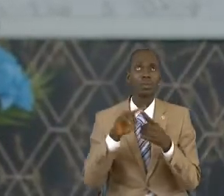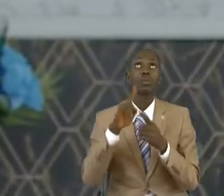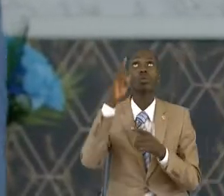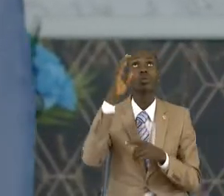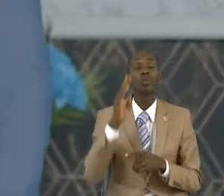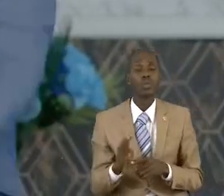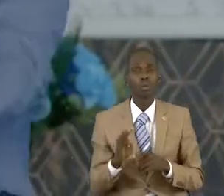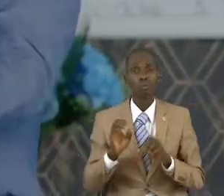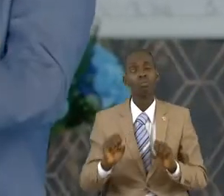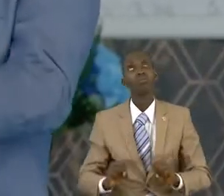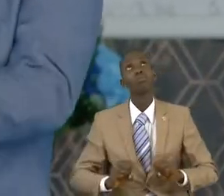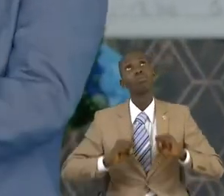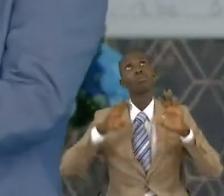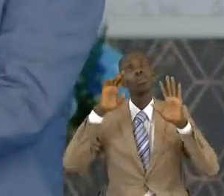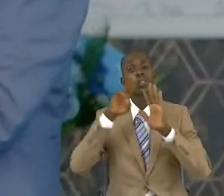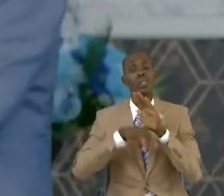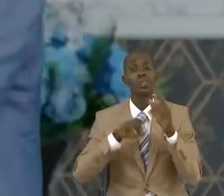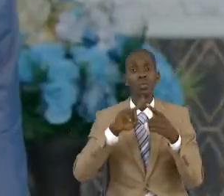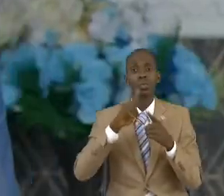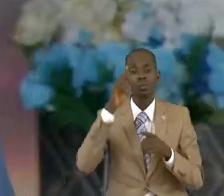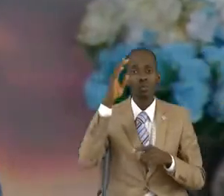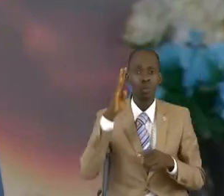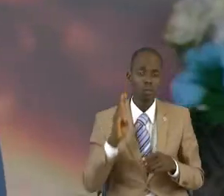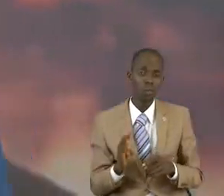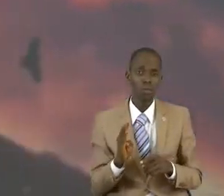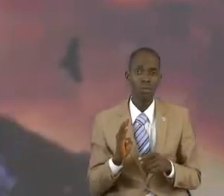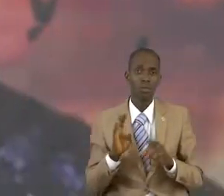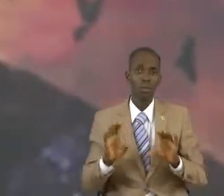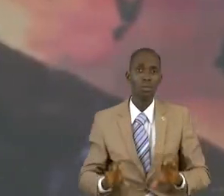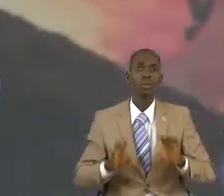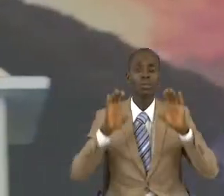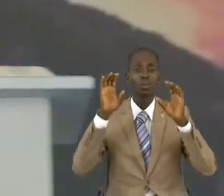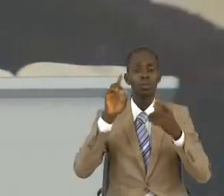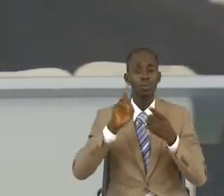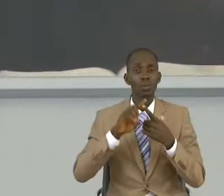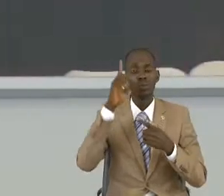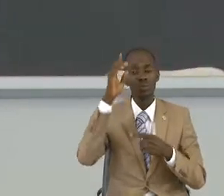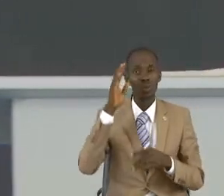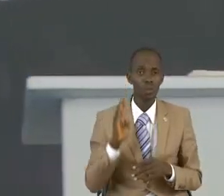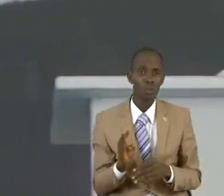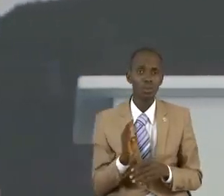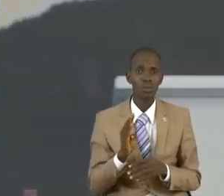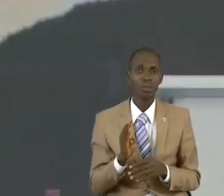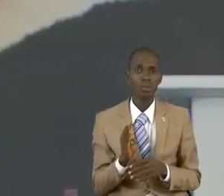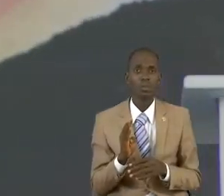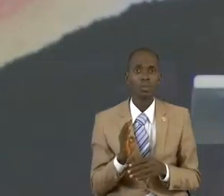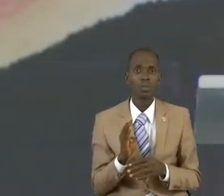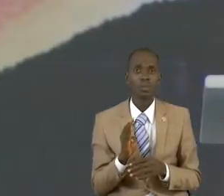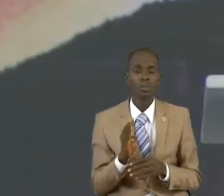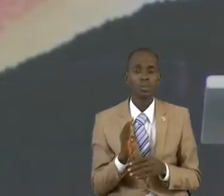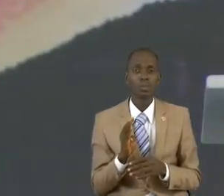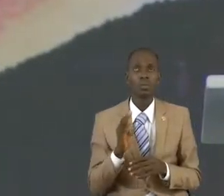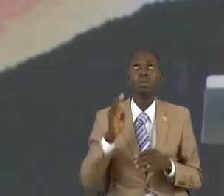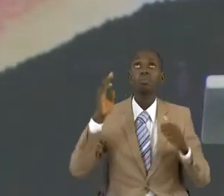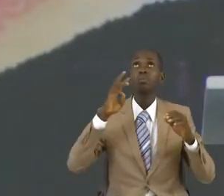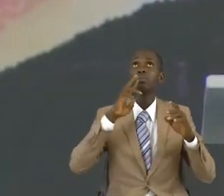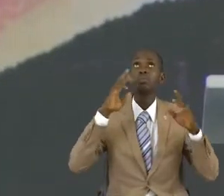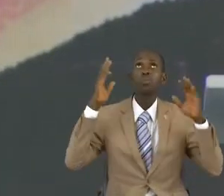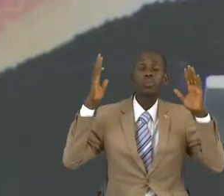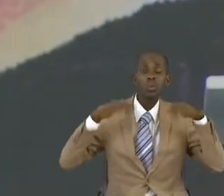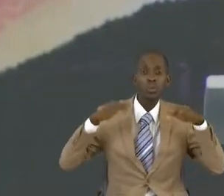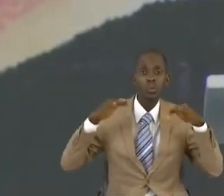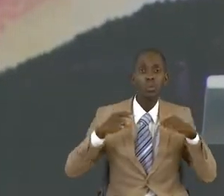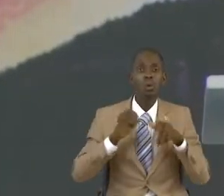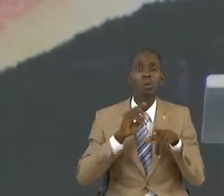God, consecration to God, commitment to God, rain or sunshine,